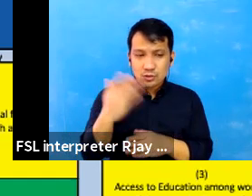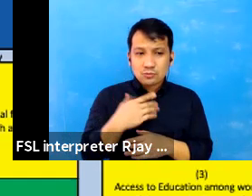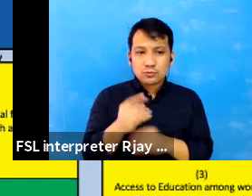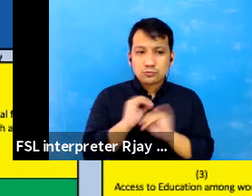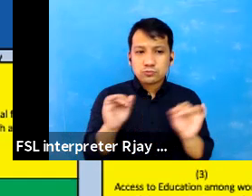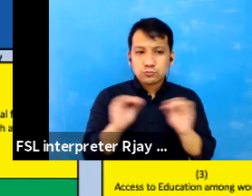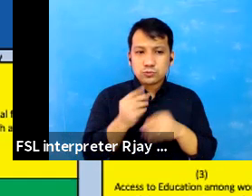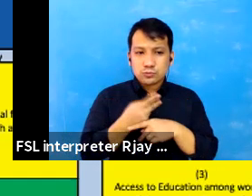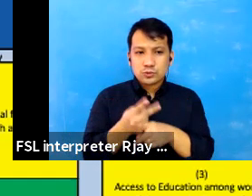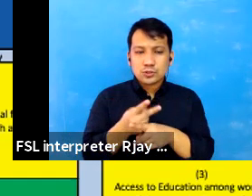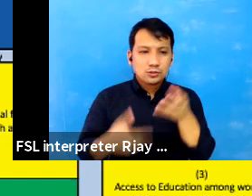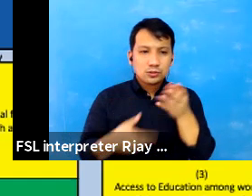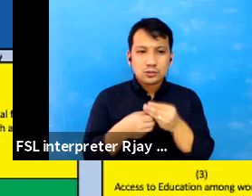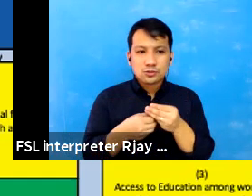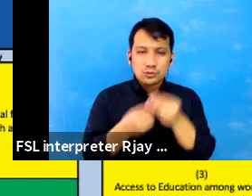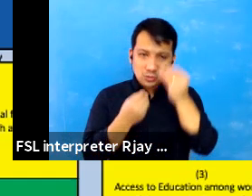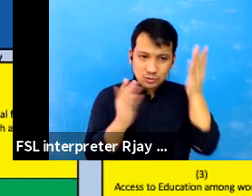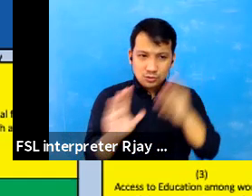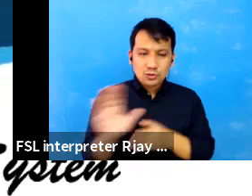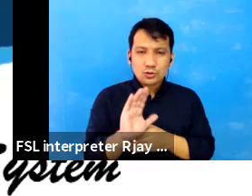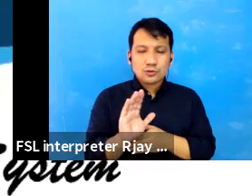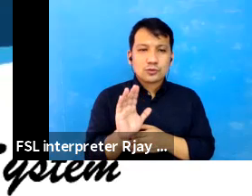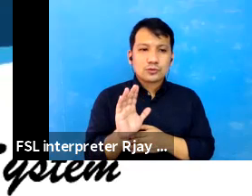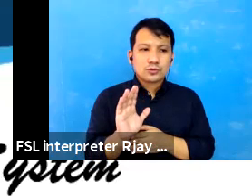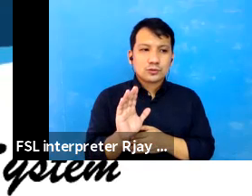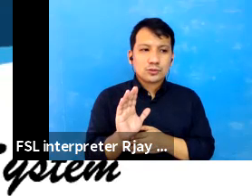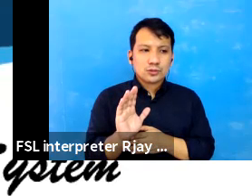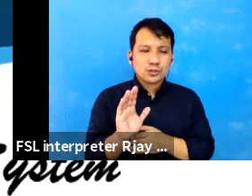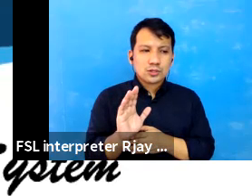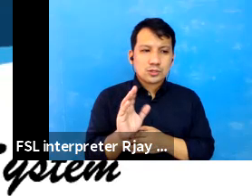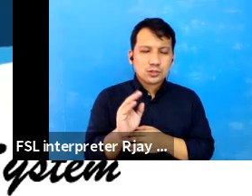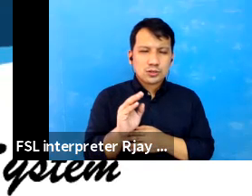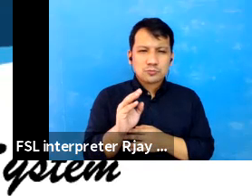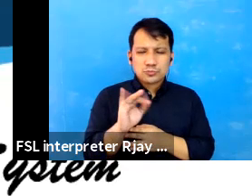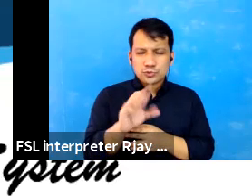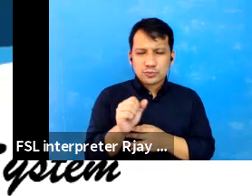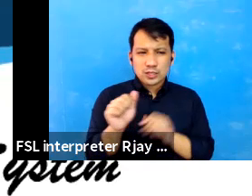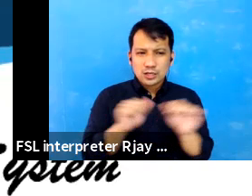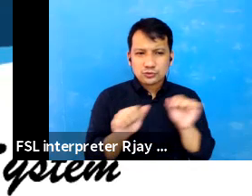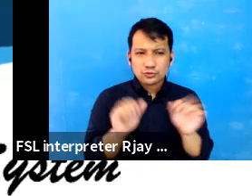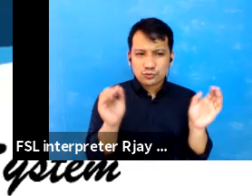have been providing additional incentives for the municipal action officers, municipal